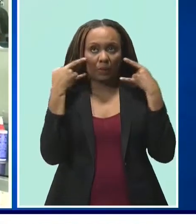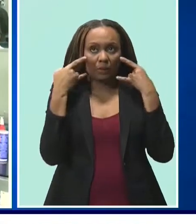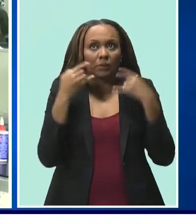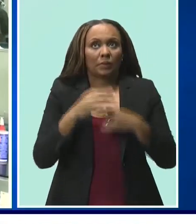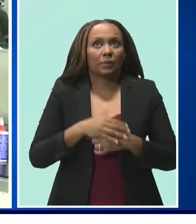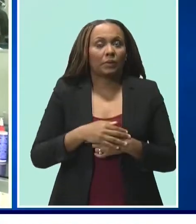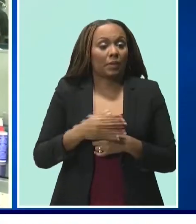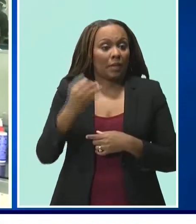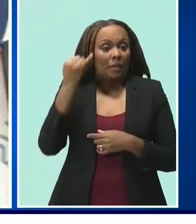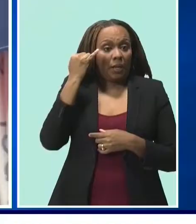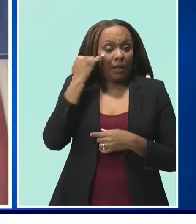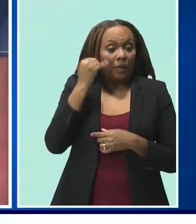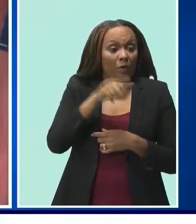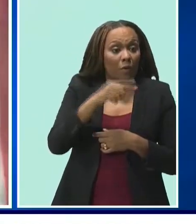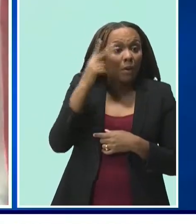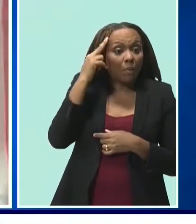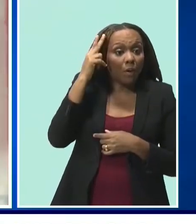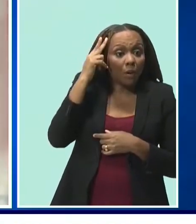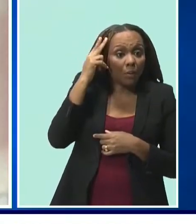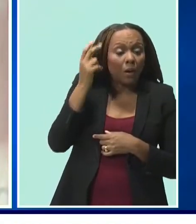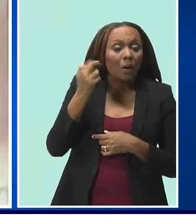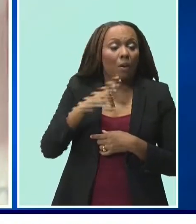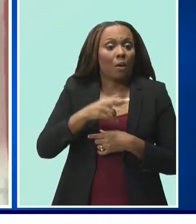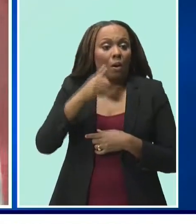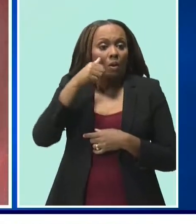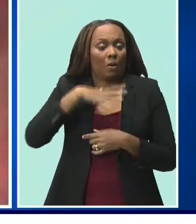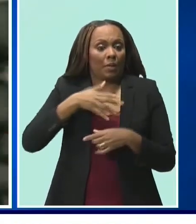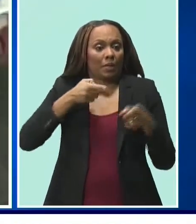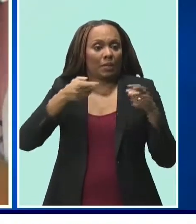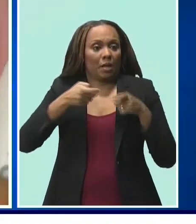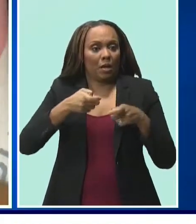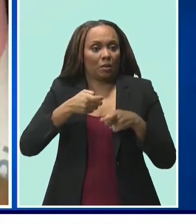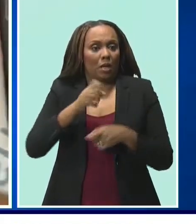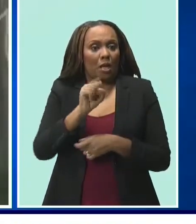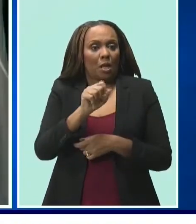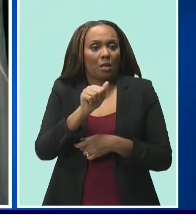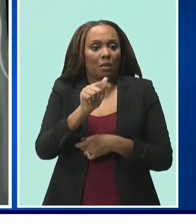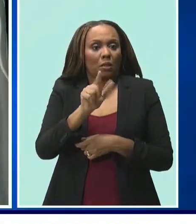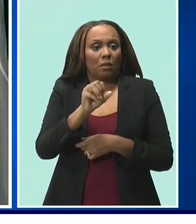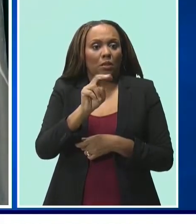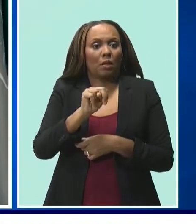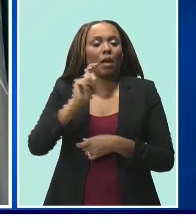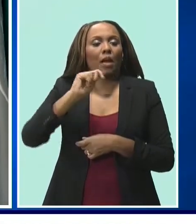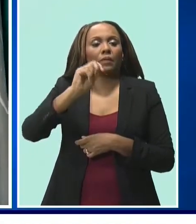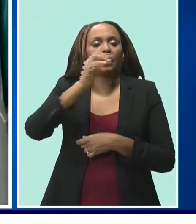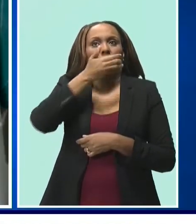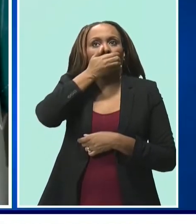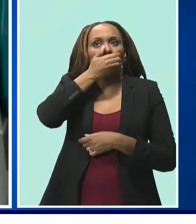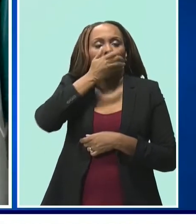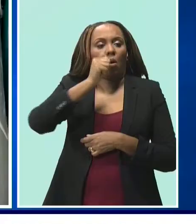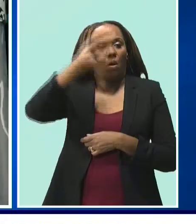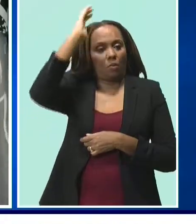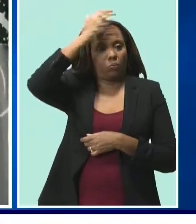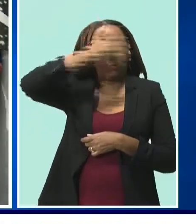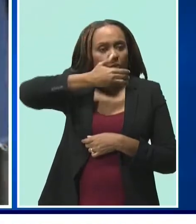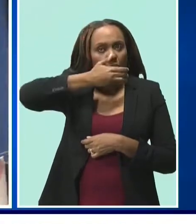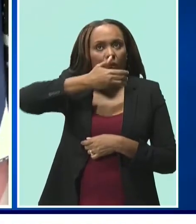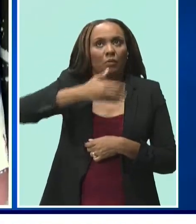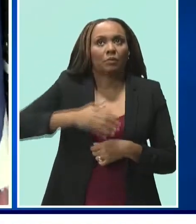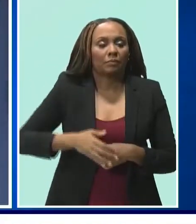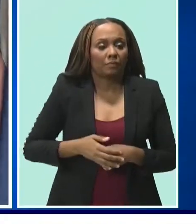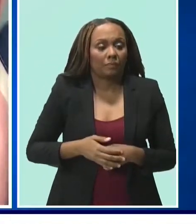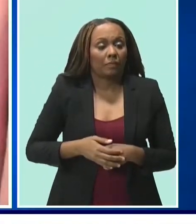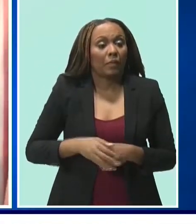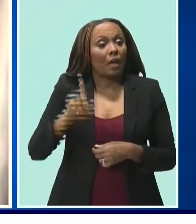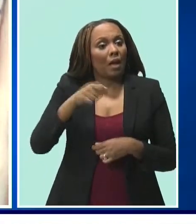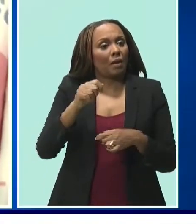when servicing clients. It is recommended that service providers wear disposable gloves when dealing with clients and change gloves